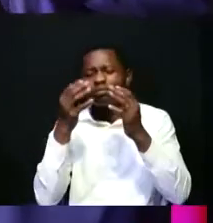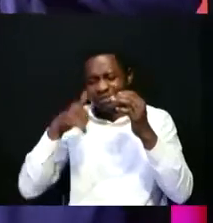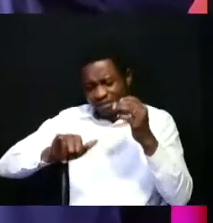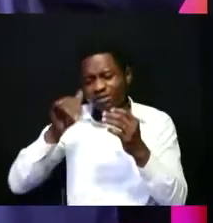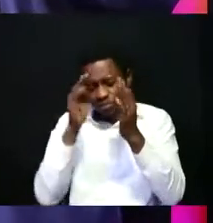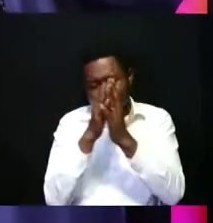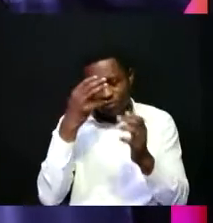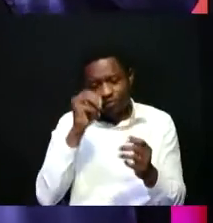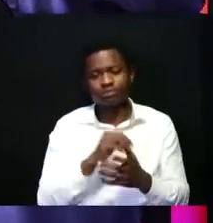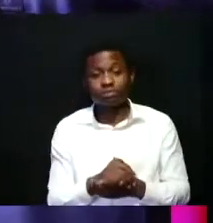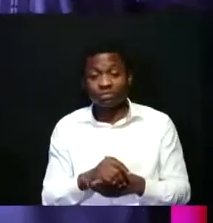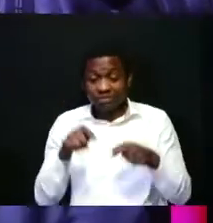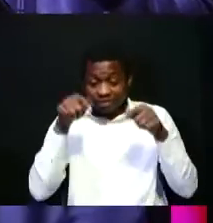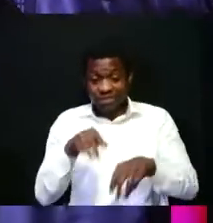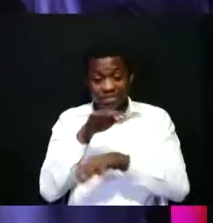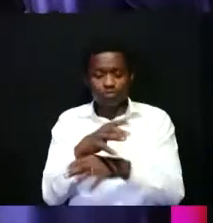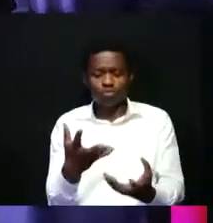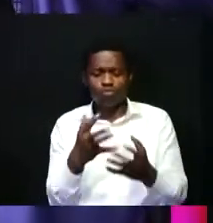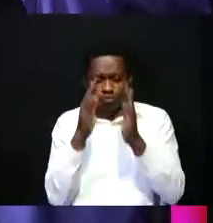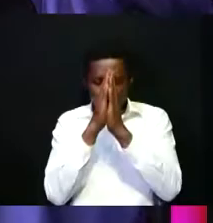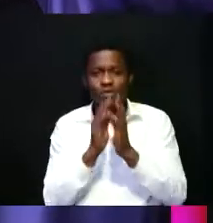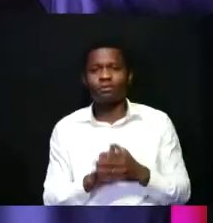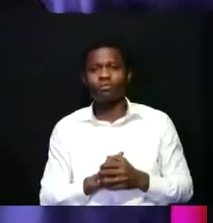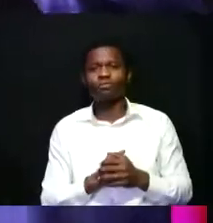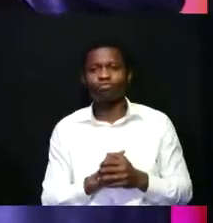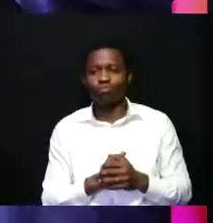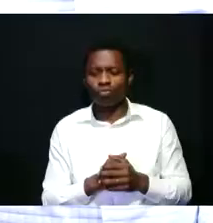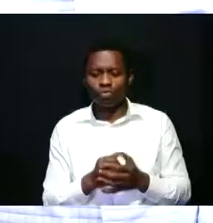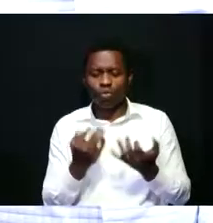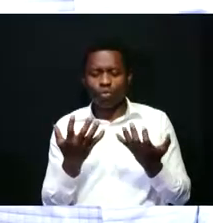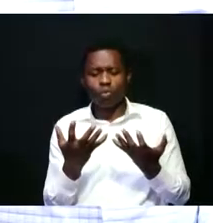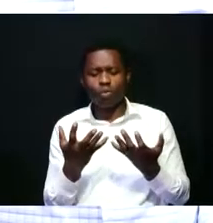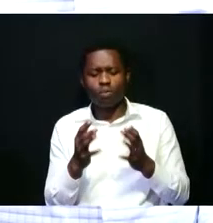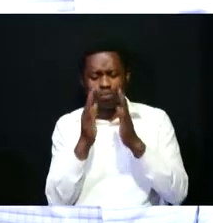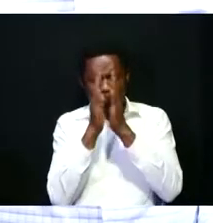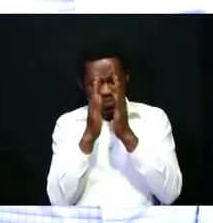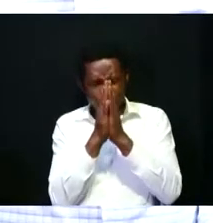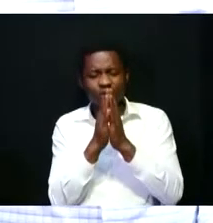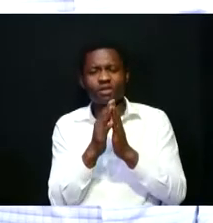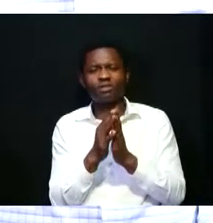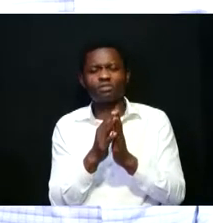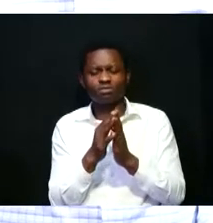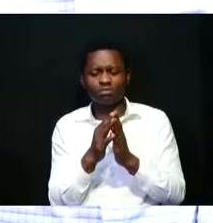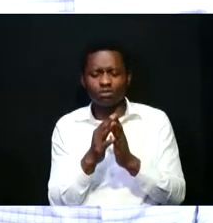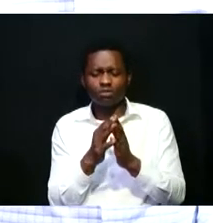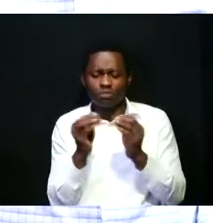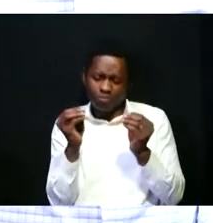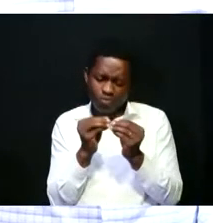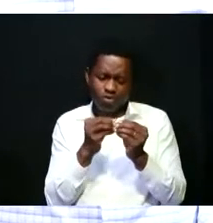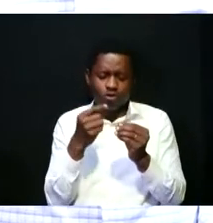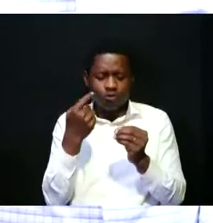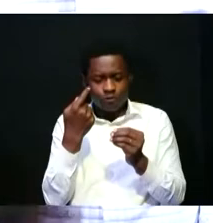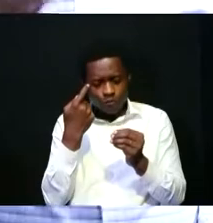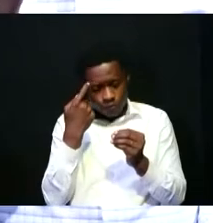this evening we want to pray. We want to spend time praying that God will heal